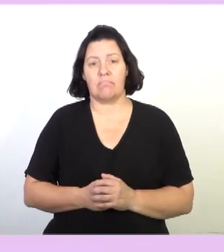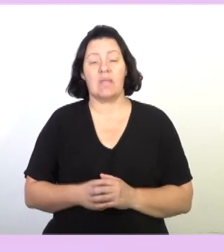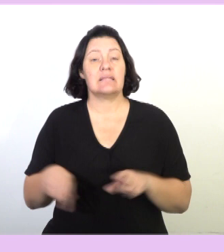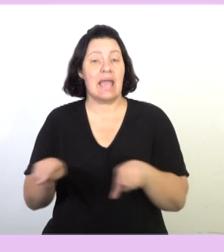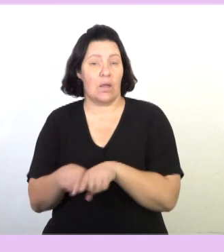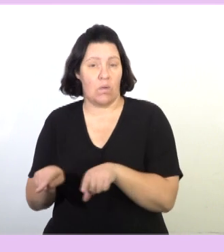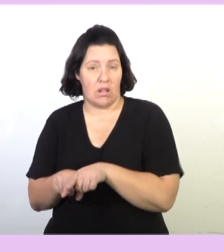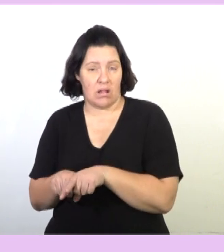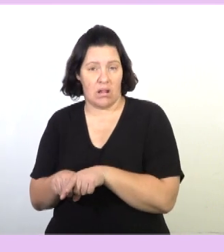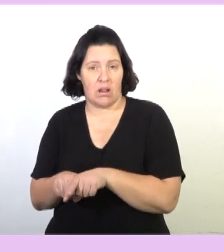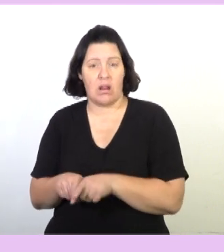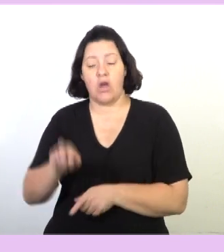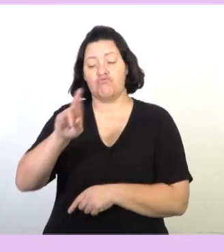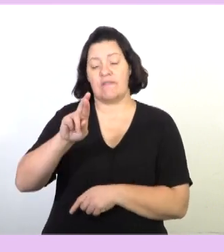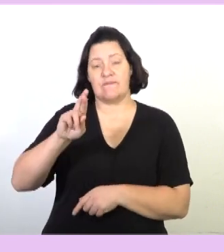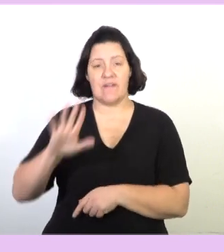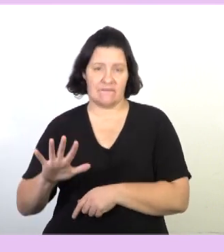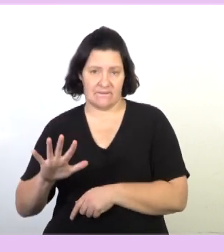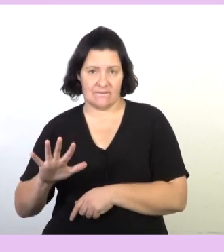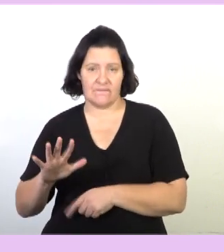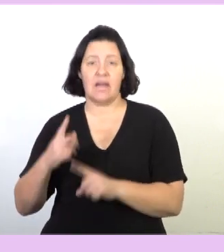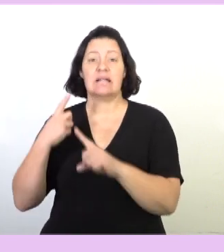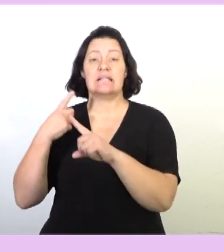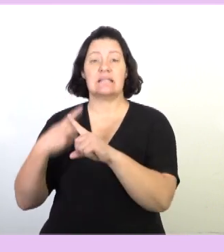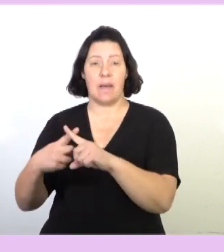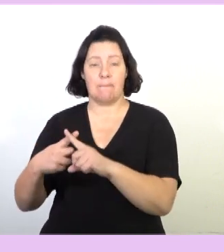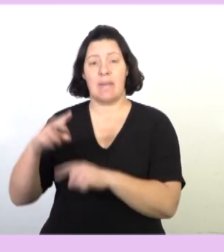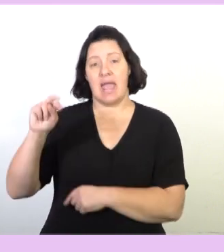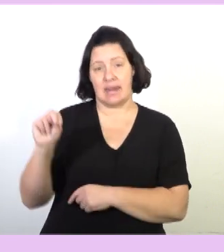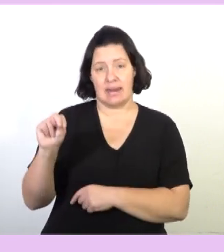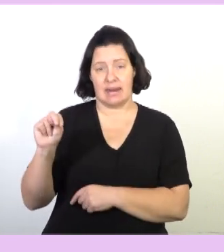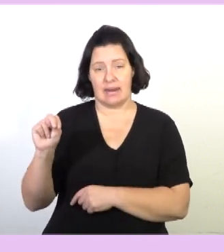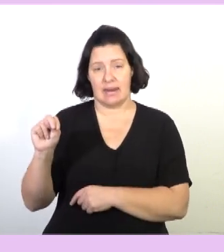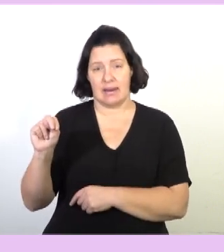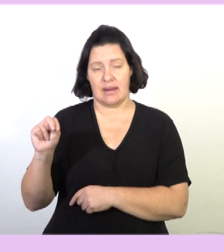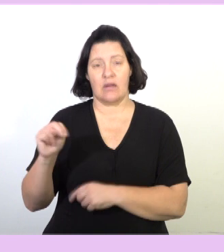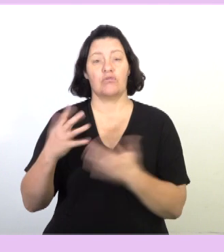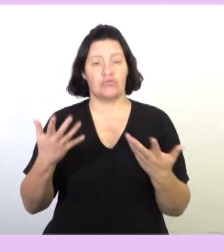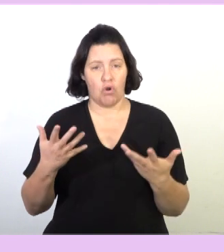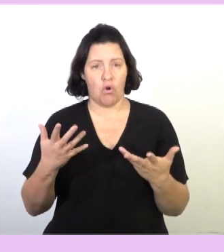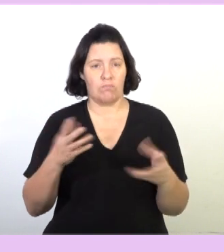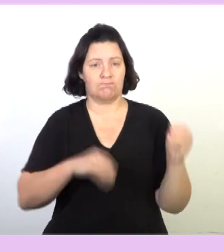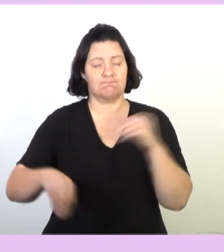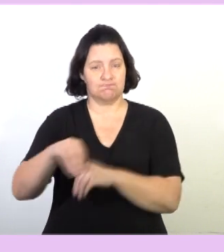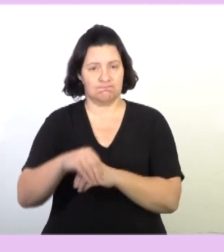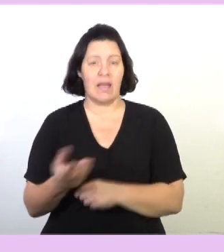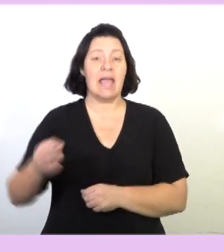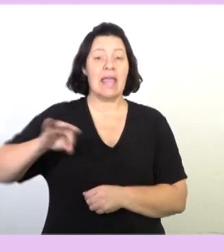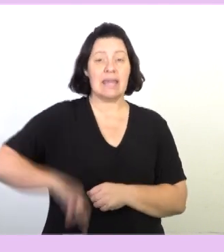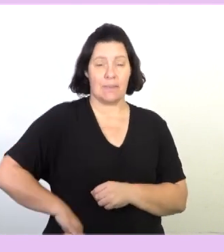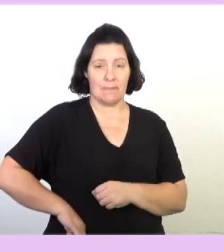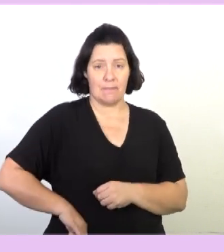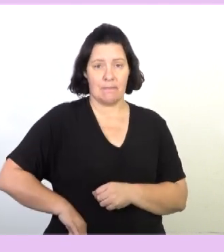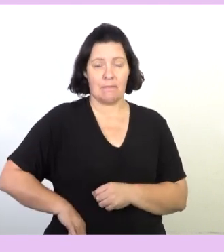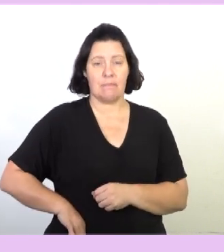is equals to 5 rand multiplied by n. So let's substitute. What is our